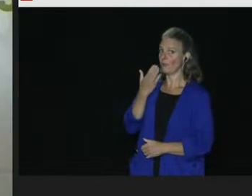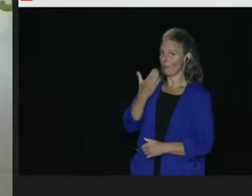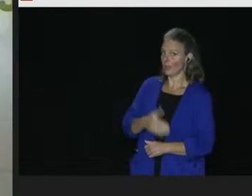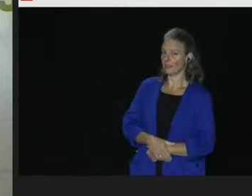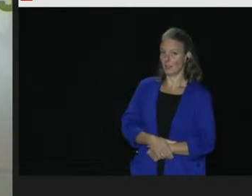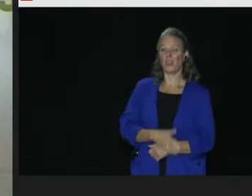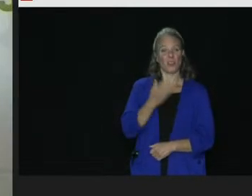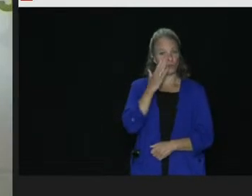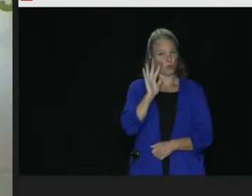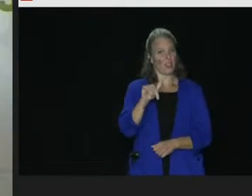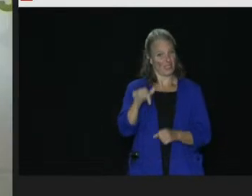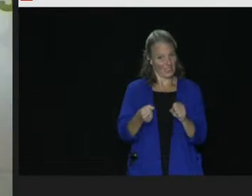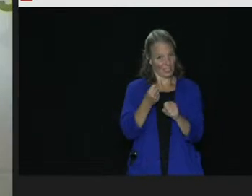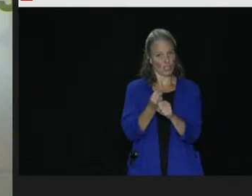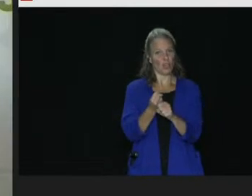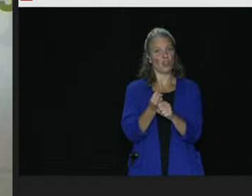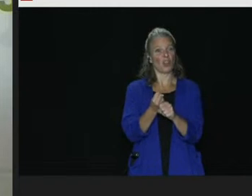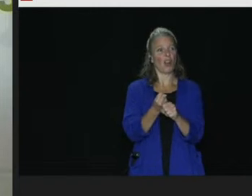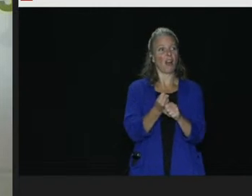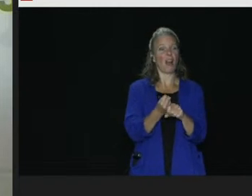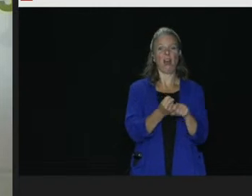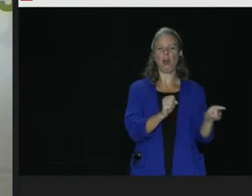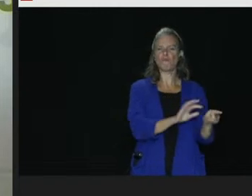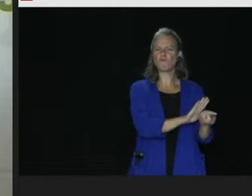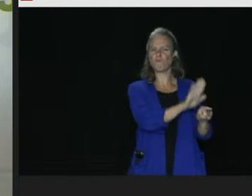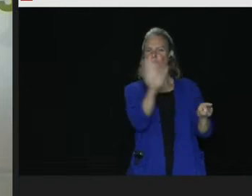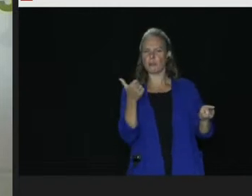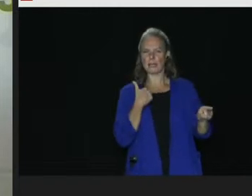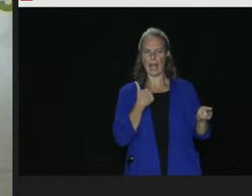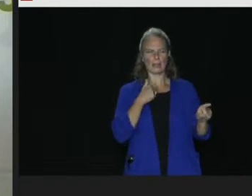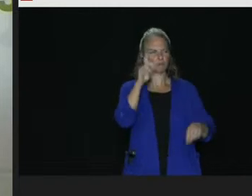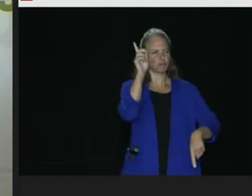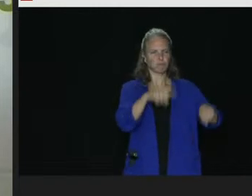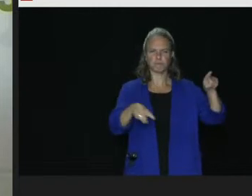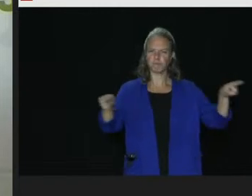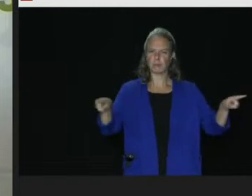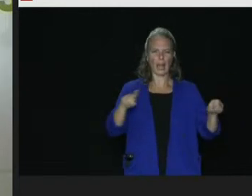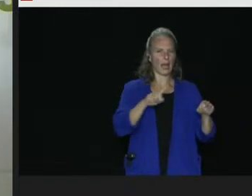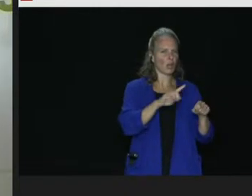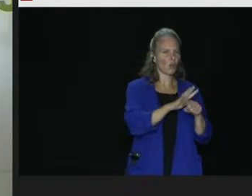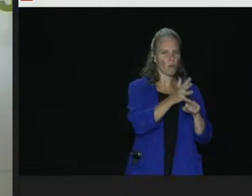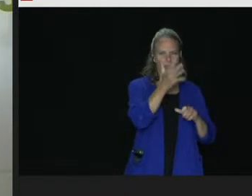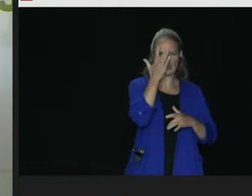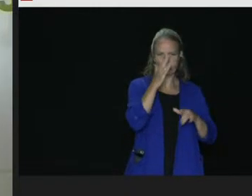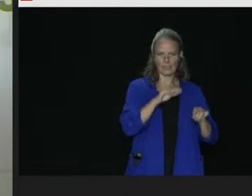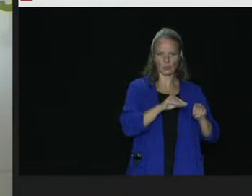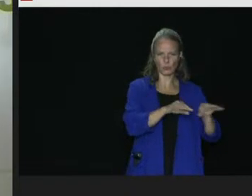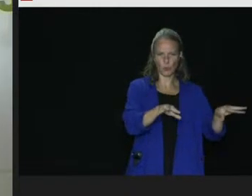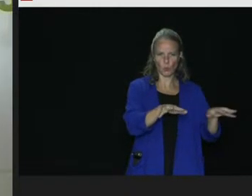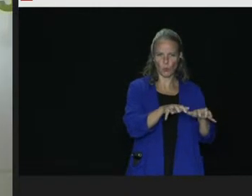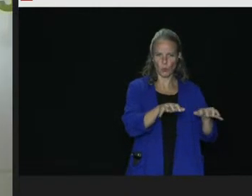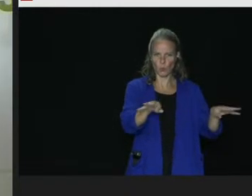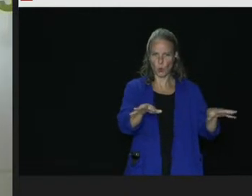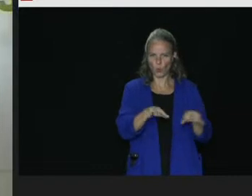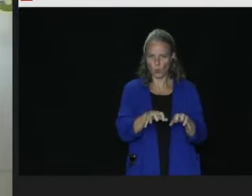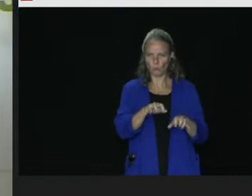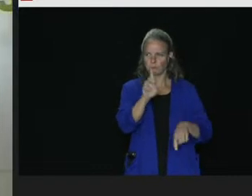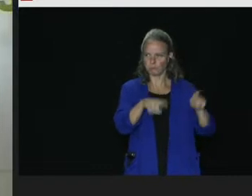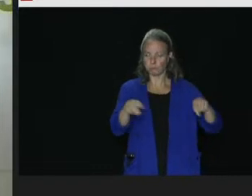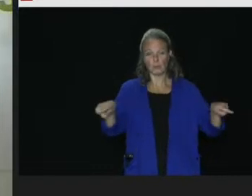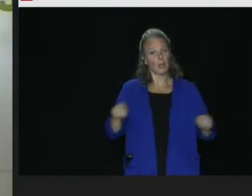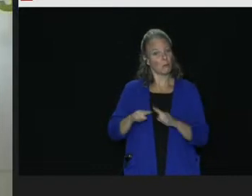epidemiologic situation across the country, but you pointed out that different jurisdictions have